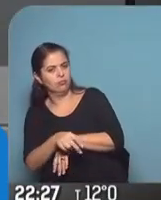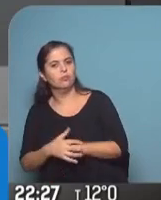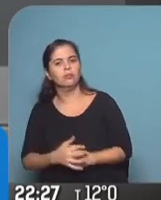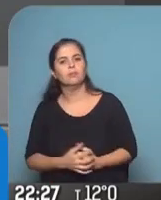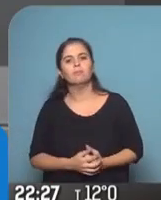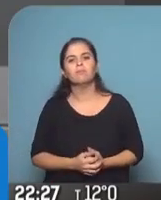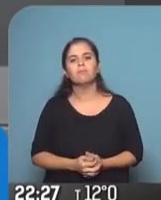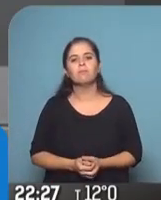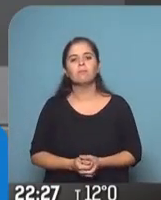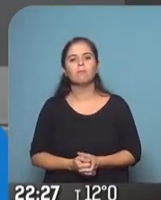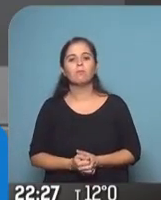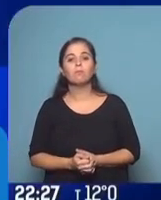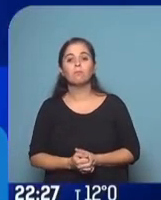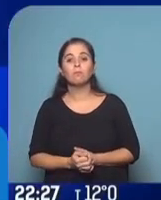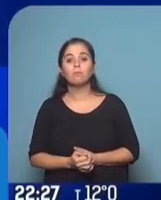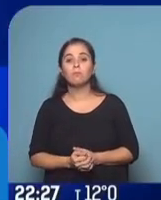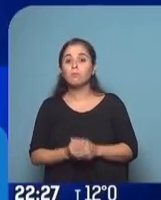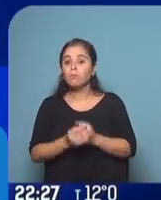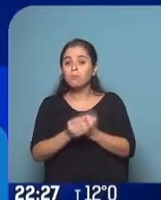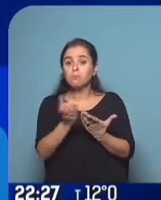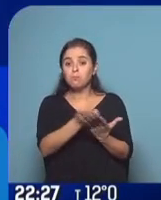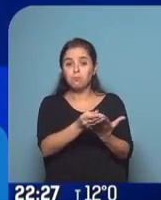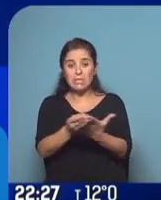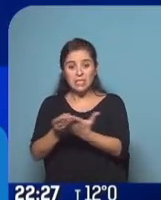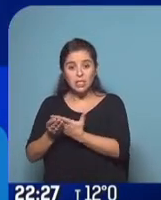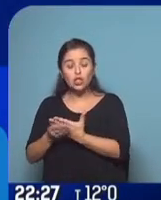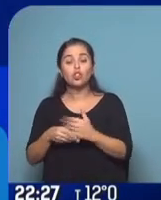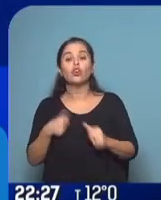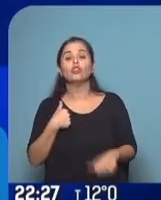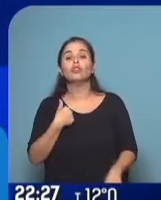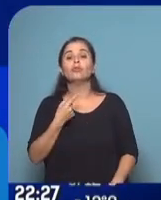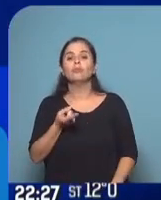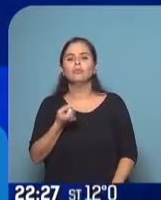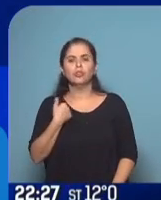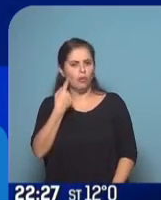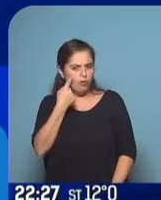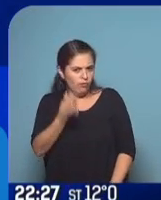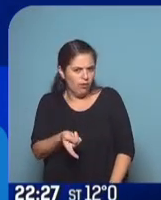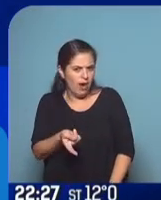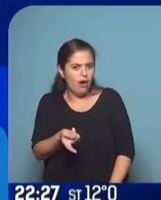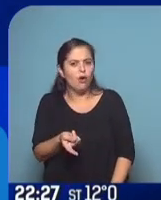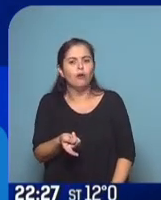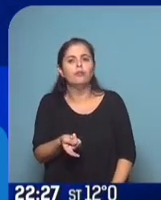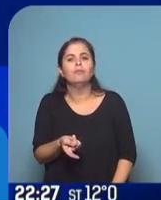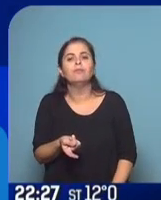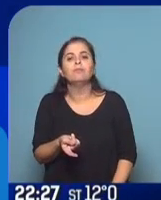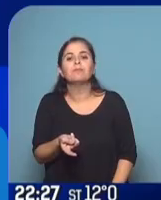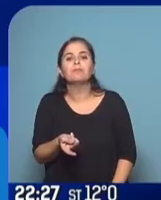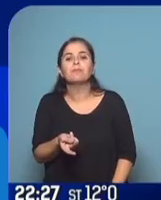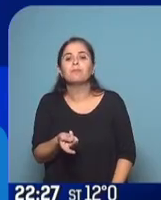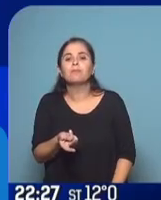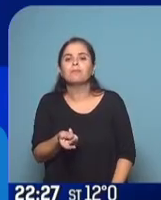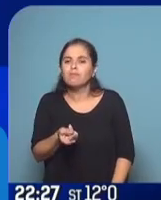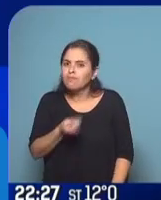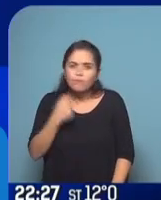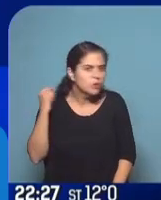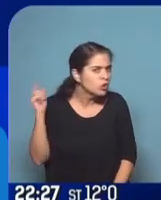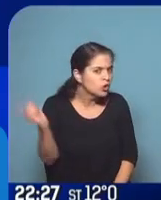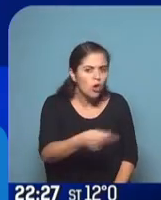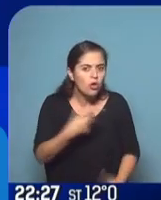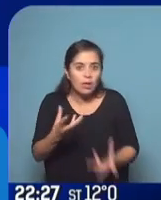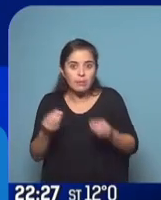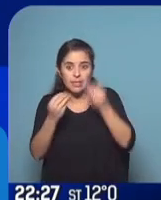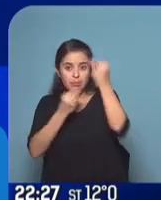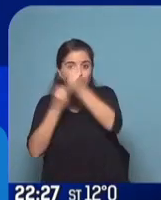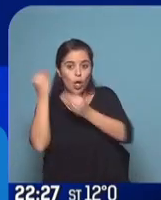the ministers is beyond the assessment and the intelligence sharing is a very strong